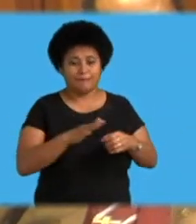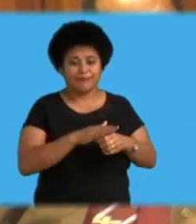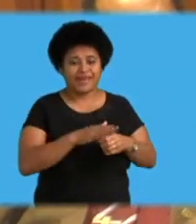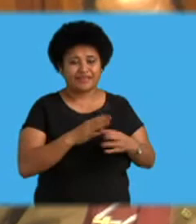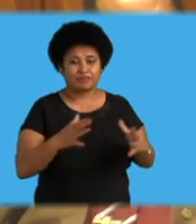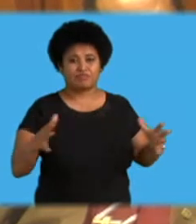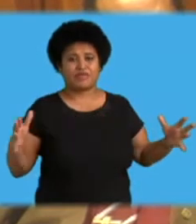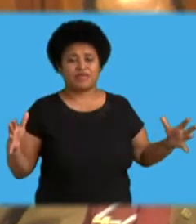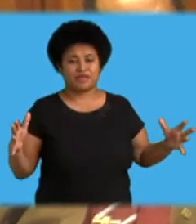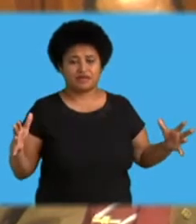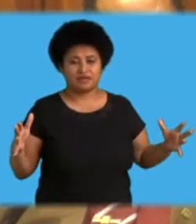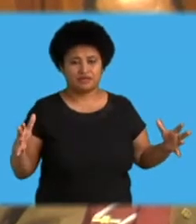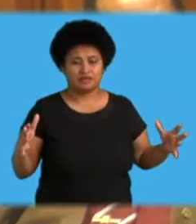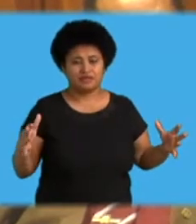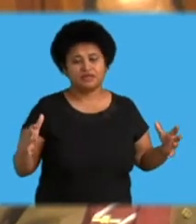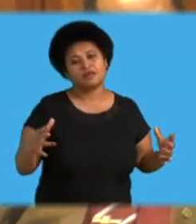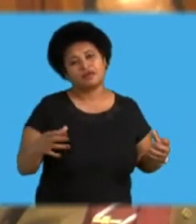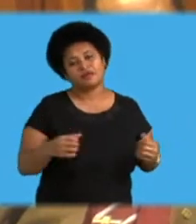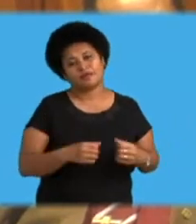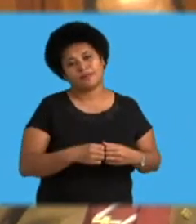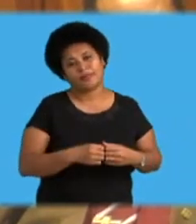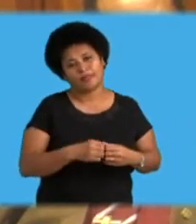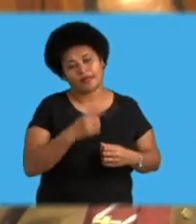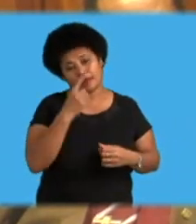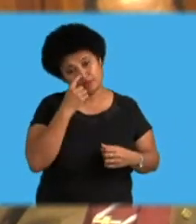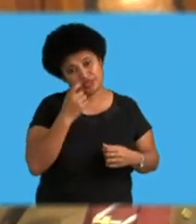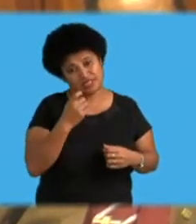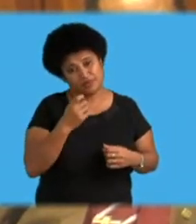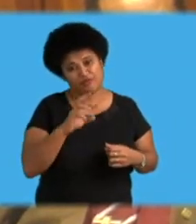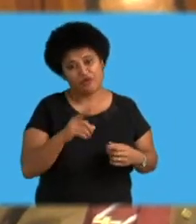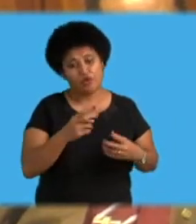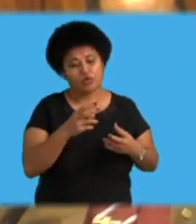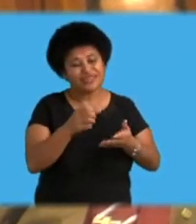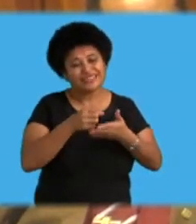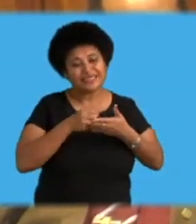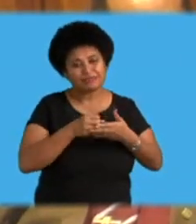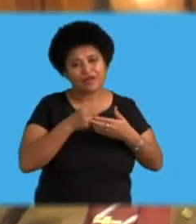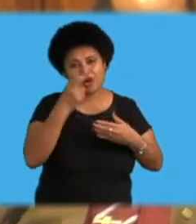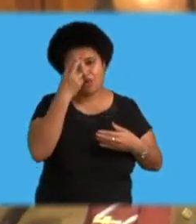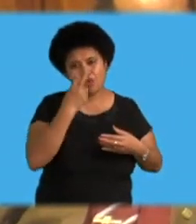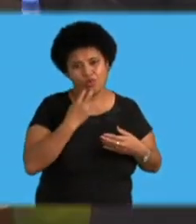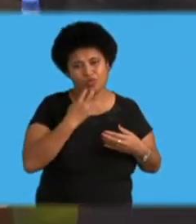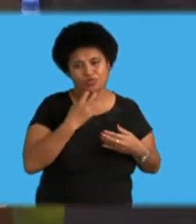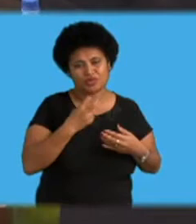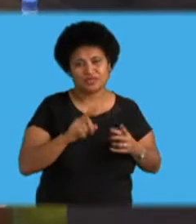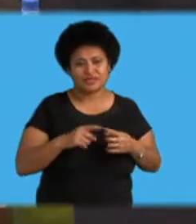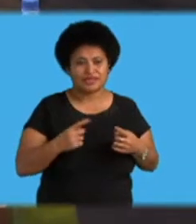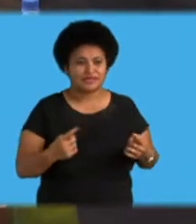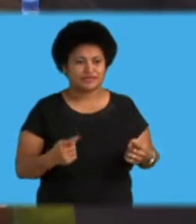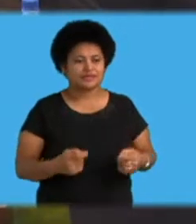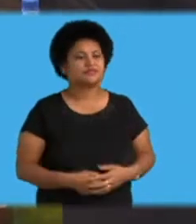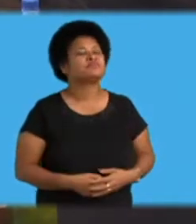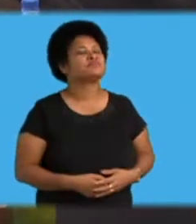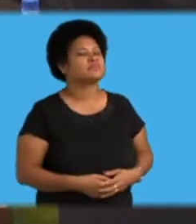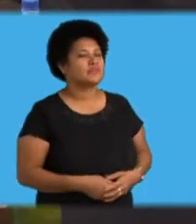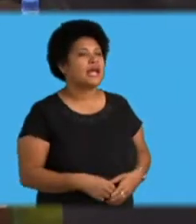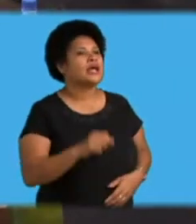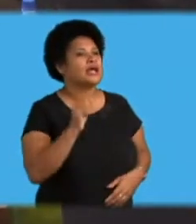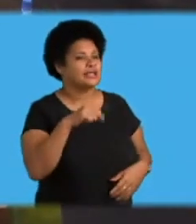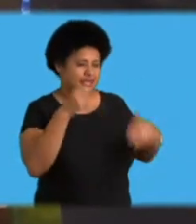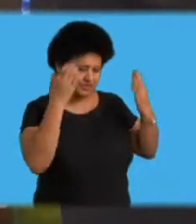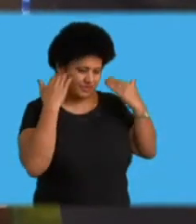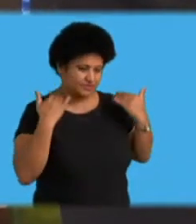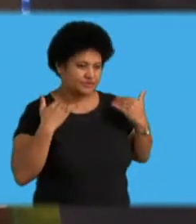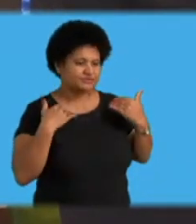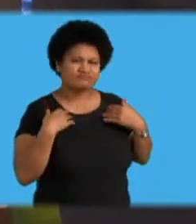of the artifacts nearly decaying at the back of their storeroom? Thank you. Thank you, Honourable Minister. Yes, yes, Madam Speaker, I invite